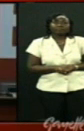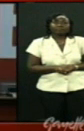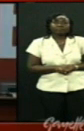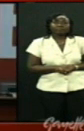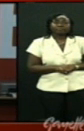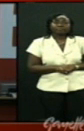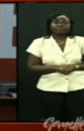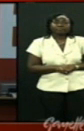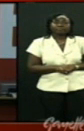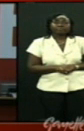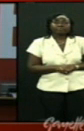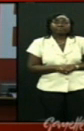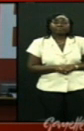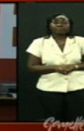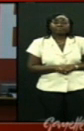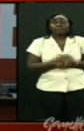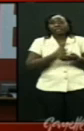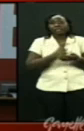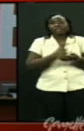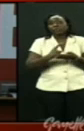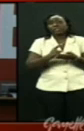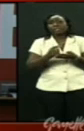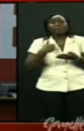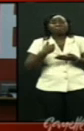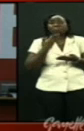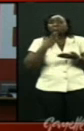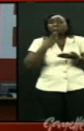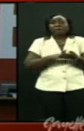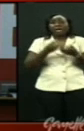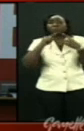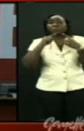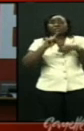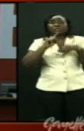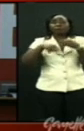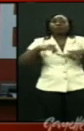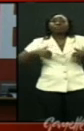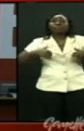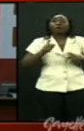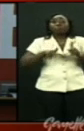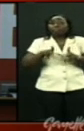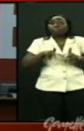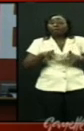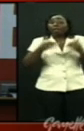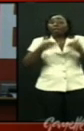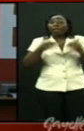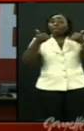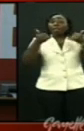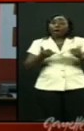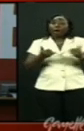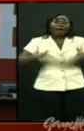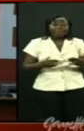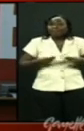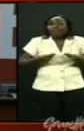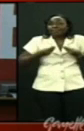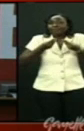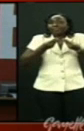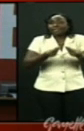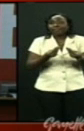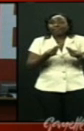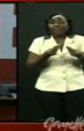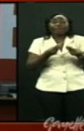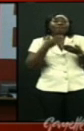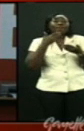In a week where there's been so much negative news about young people in TNT, We News is happy to share some good news tonight.